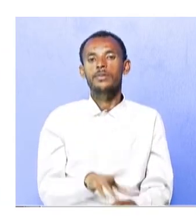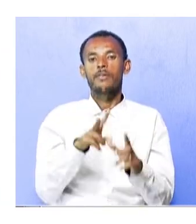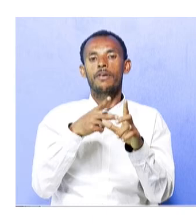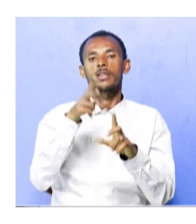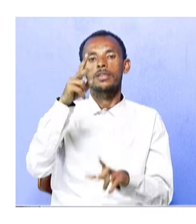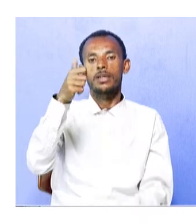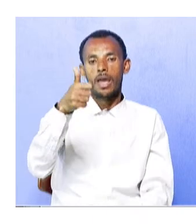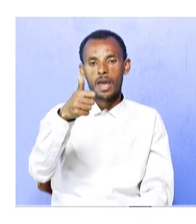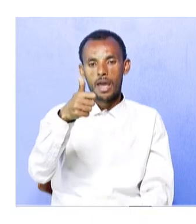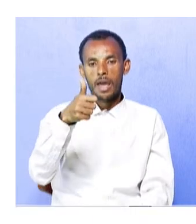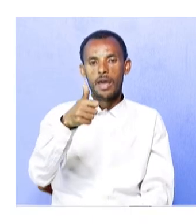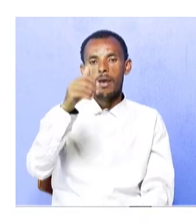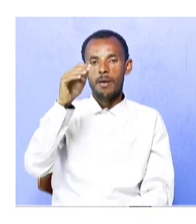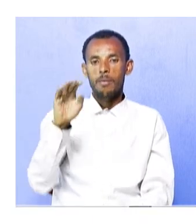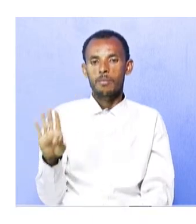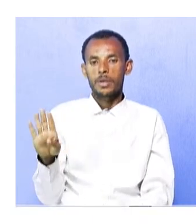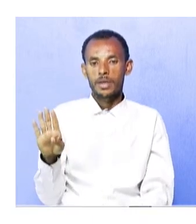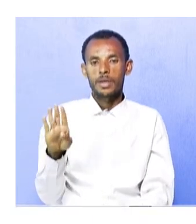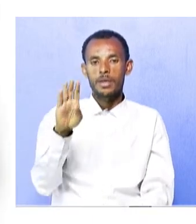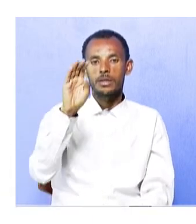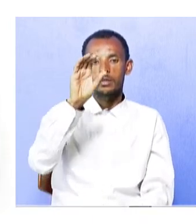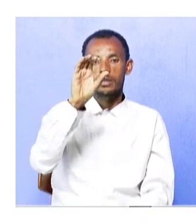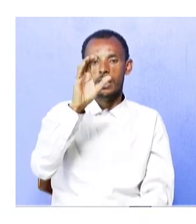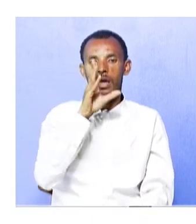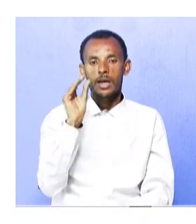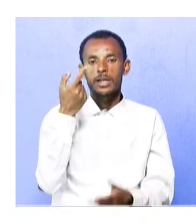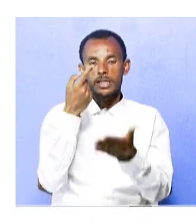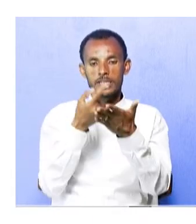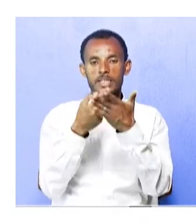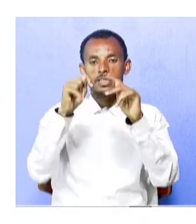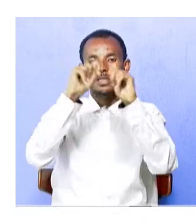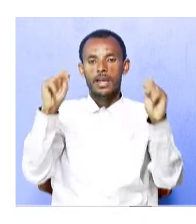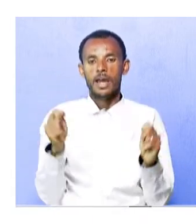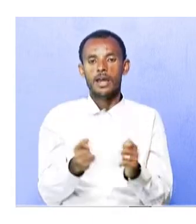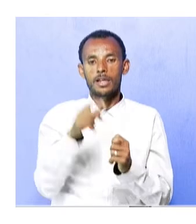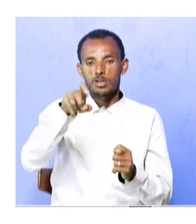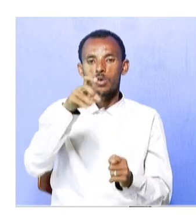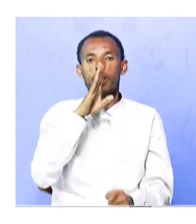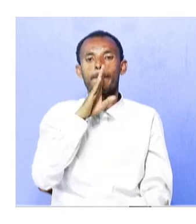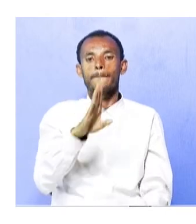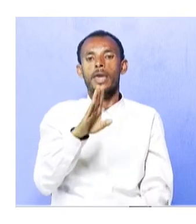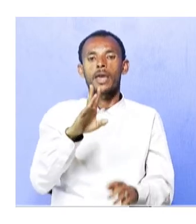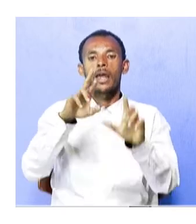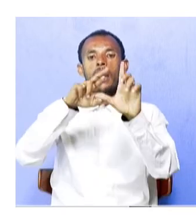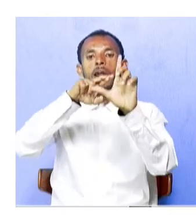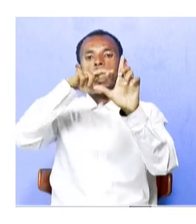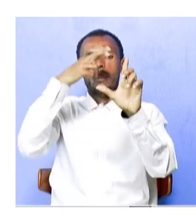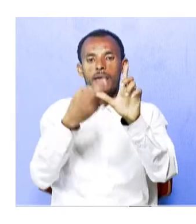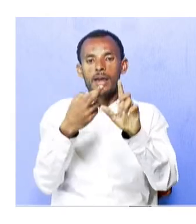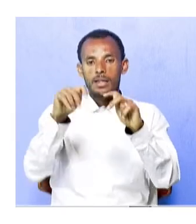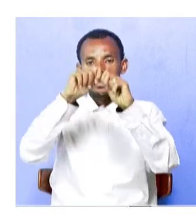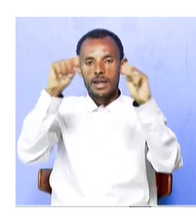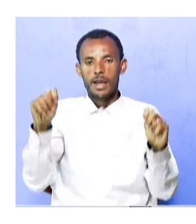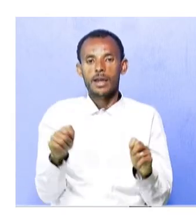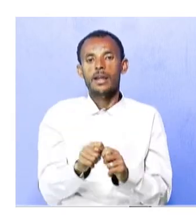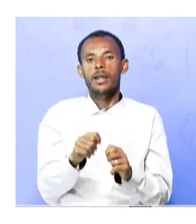vertices A, B, C, and this triangle should be a right-angled triangle. Say